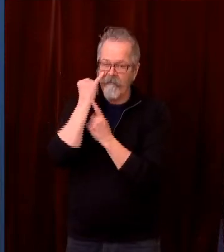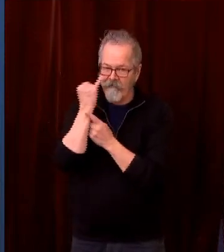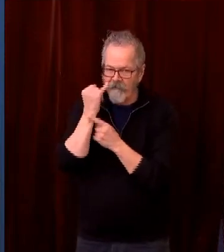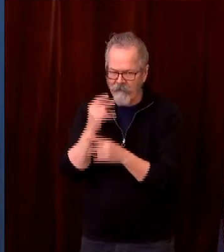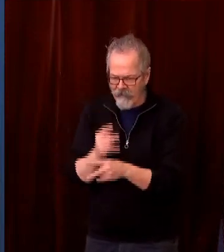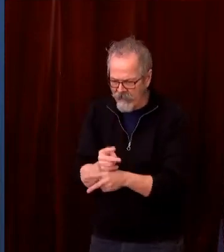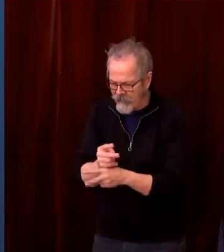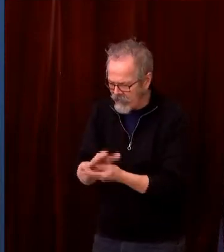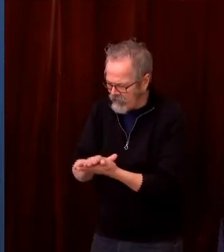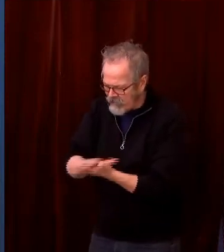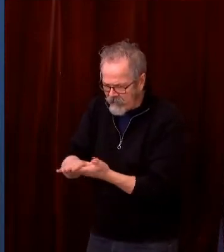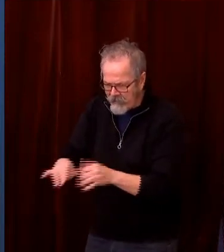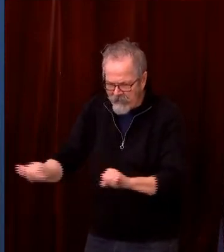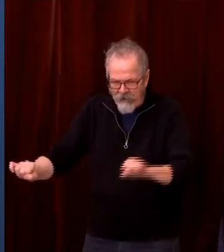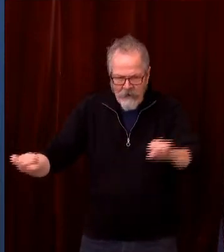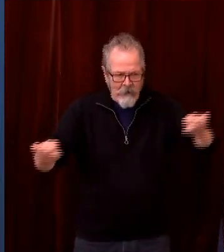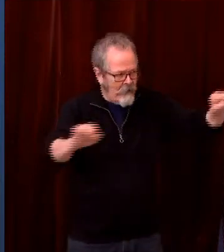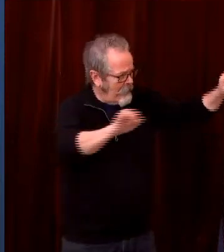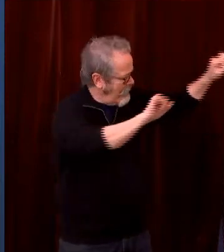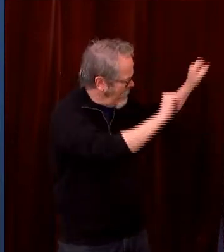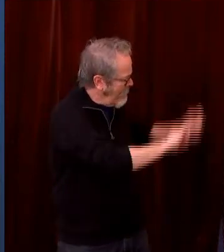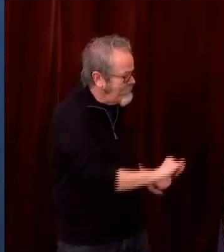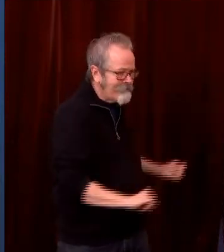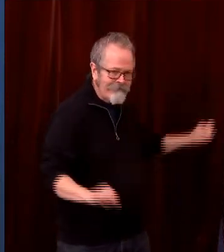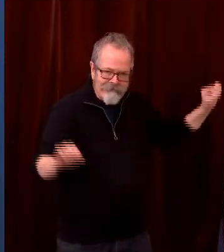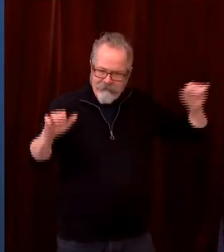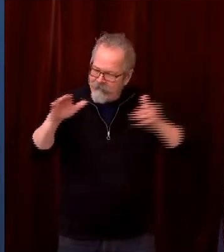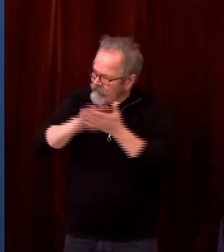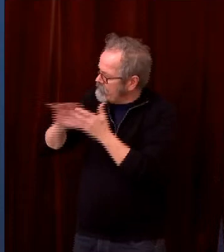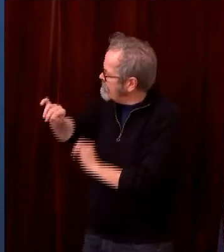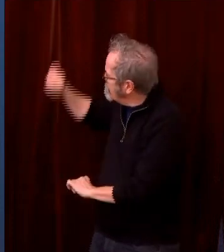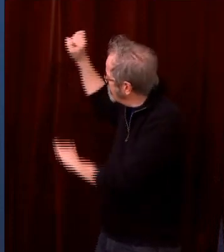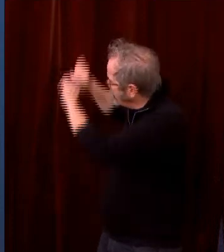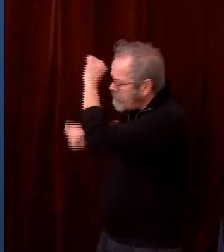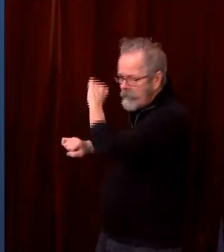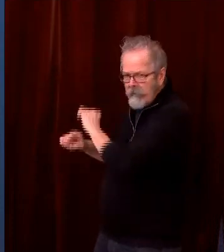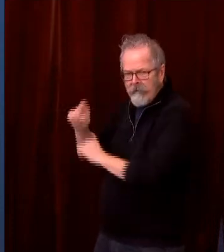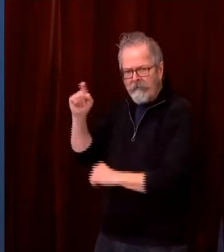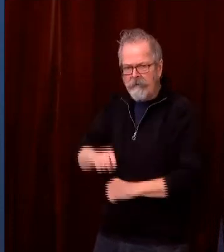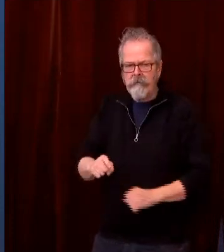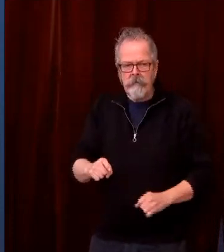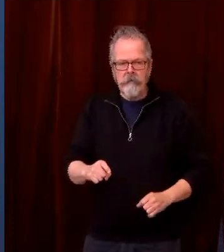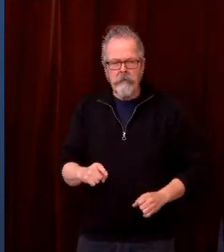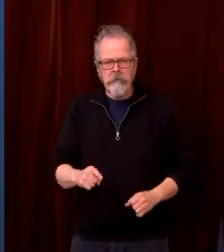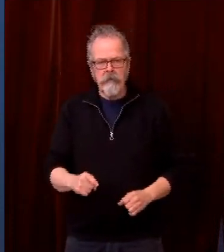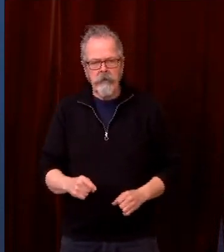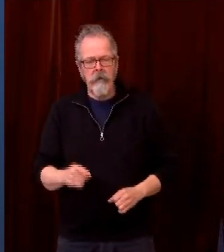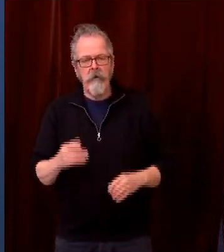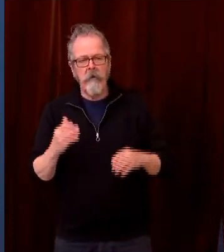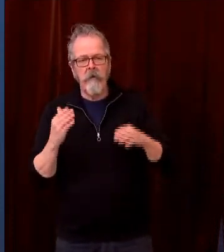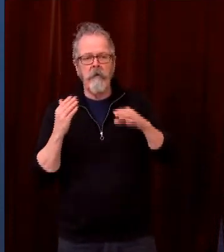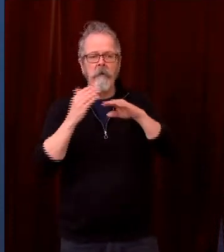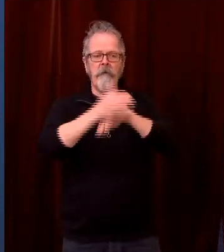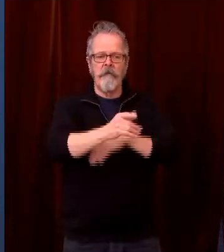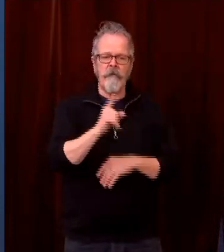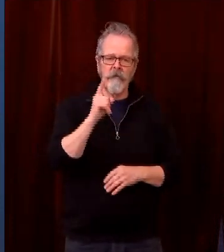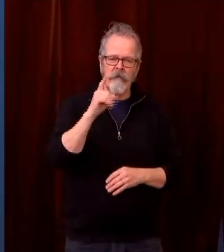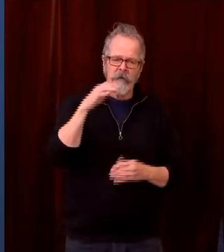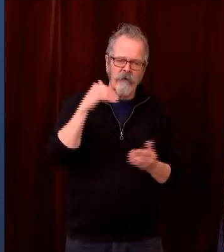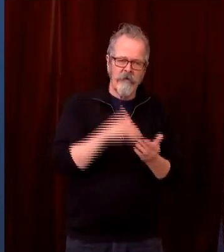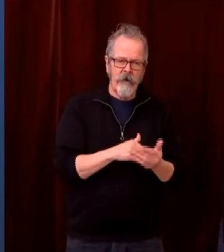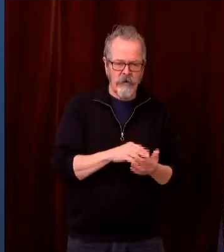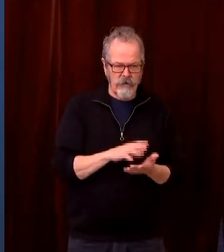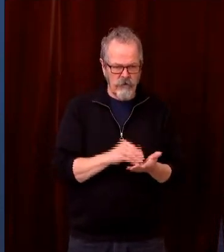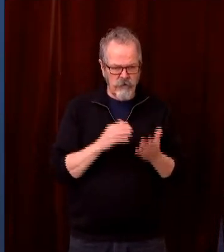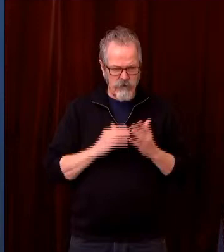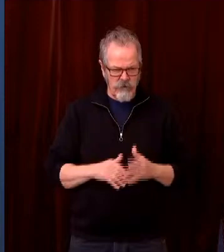We have proven this because there's over 100,000 pupils in the state of Washington who've been doing this safely for months now. This is